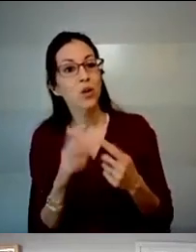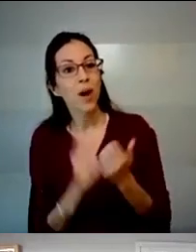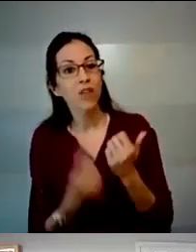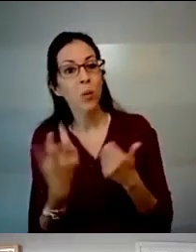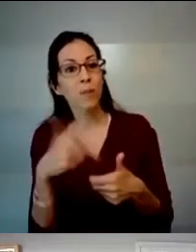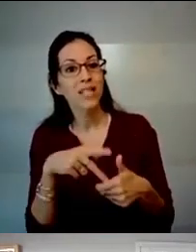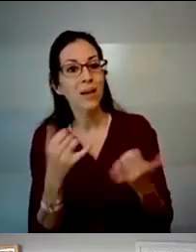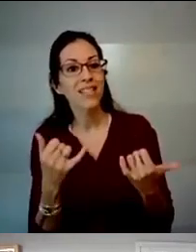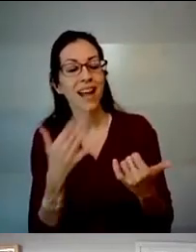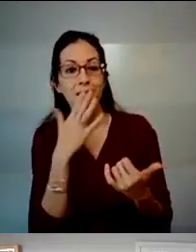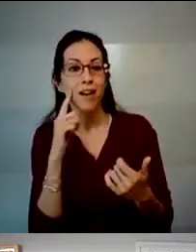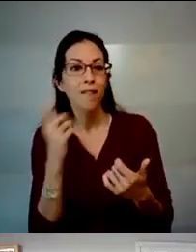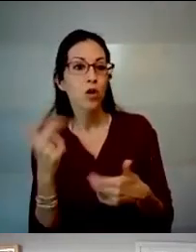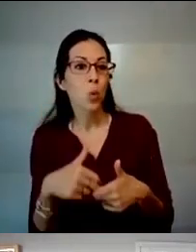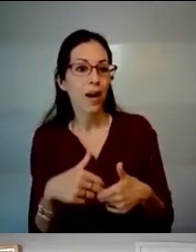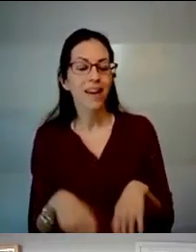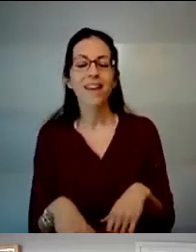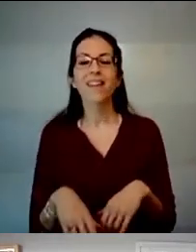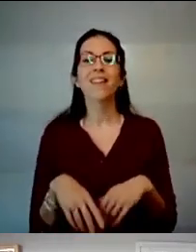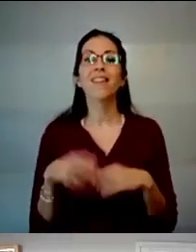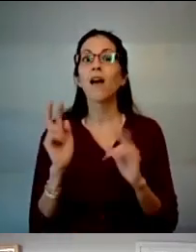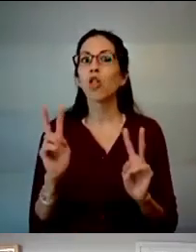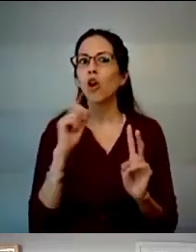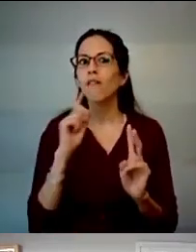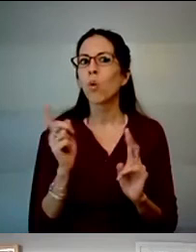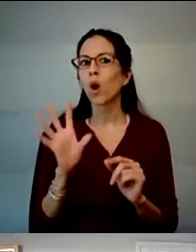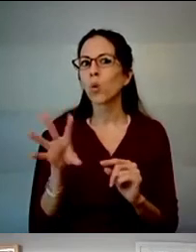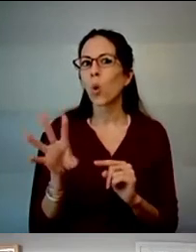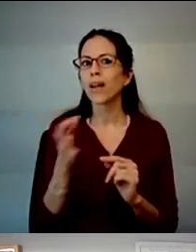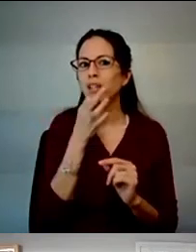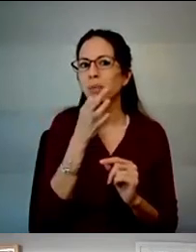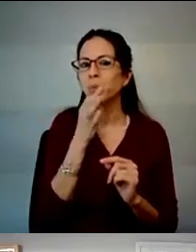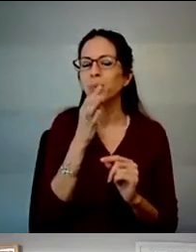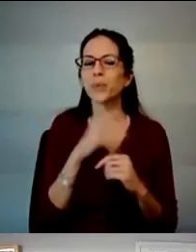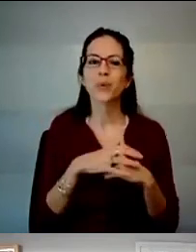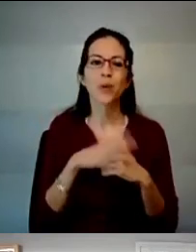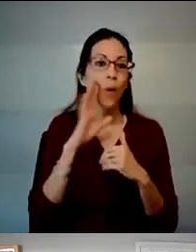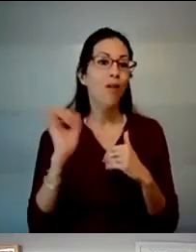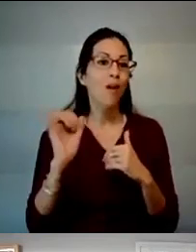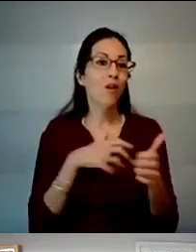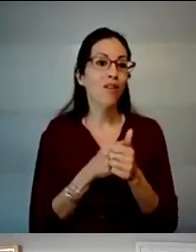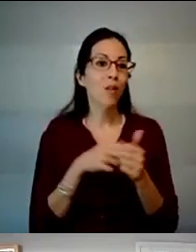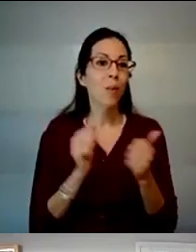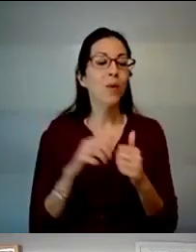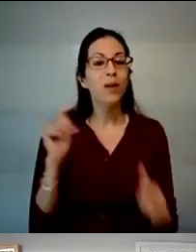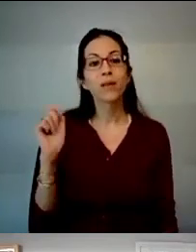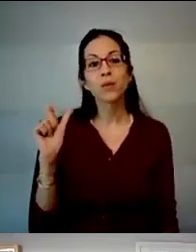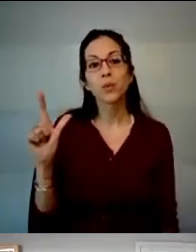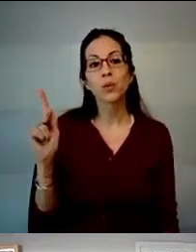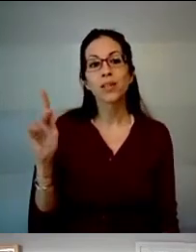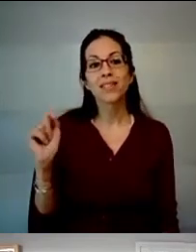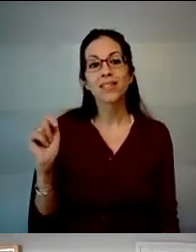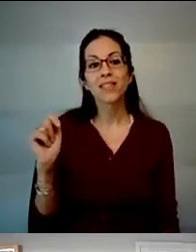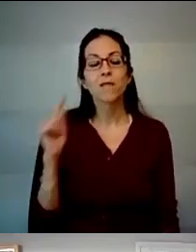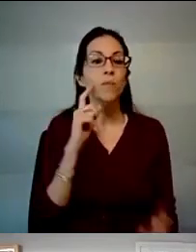here and watch for recording soon. We'll also be following up with a toolkit with